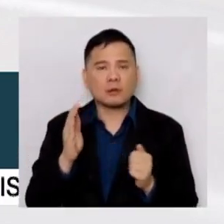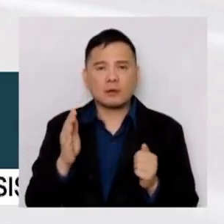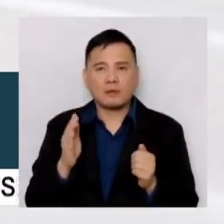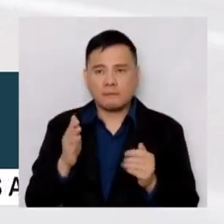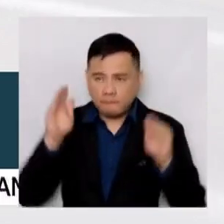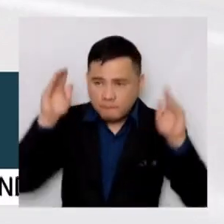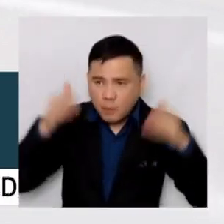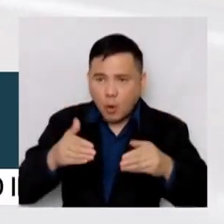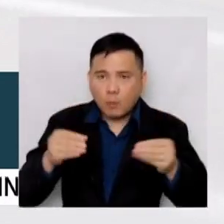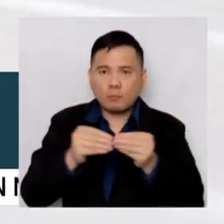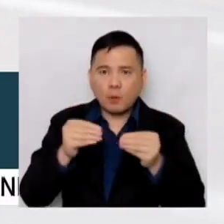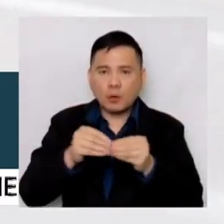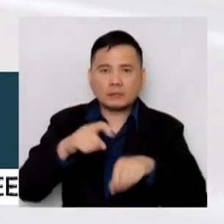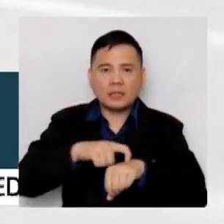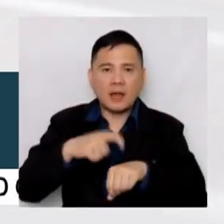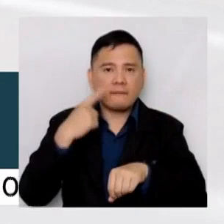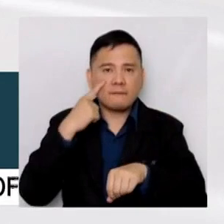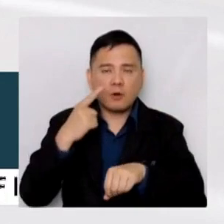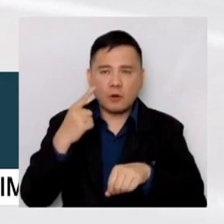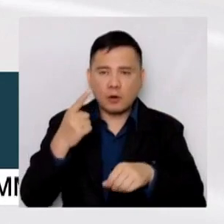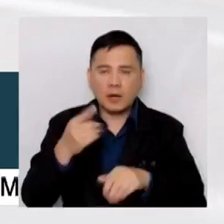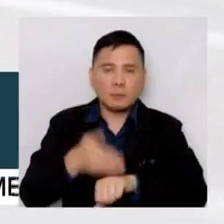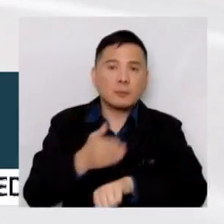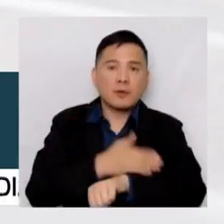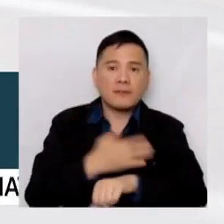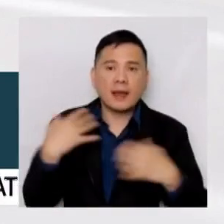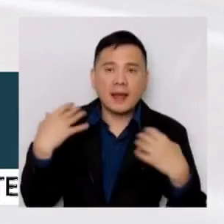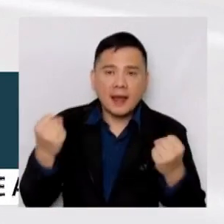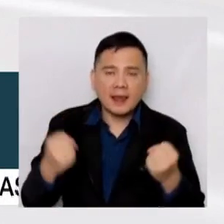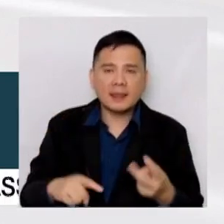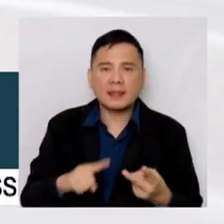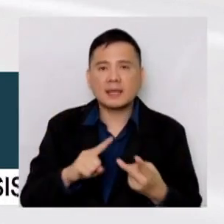health, the increasing immune systems,